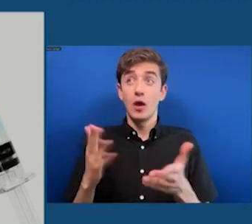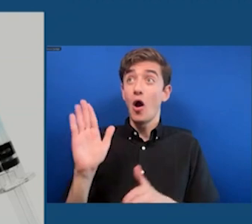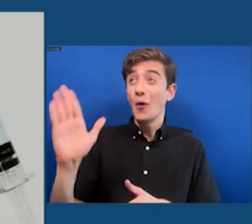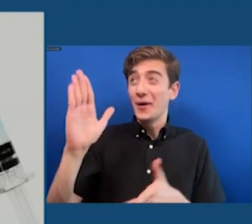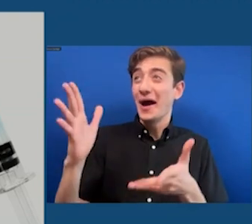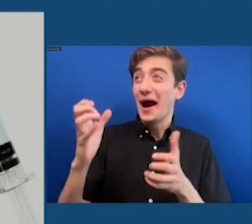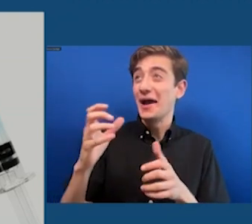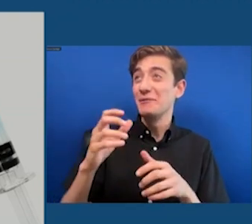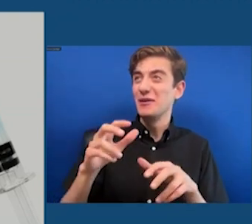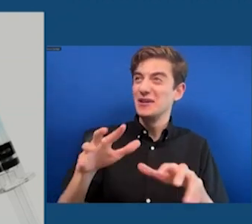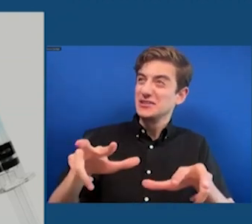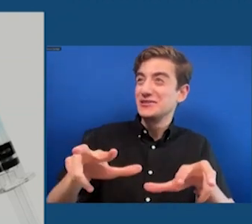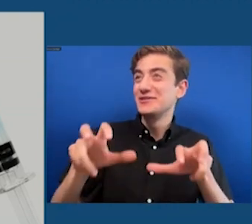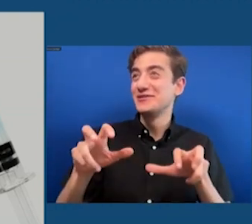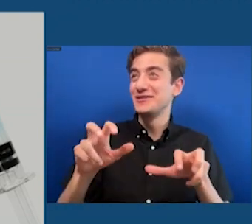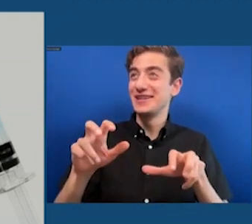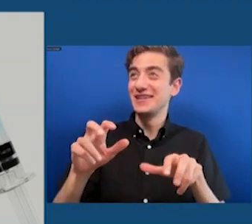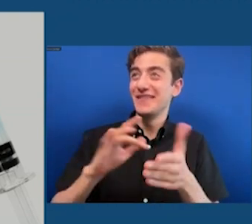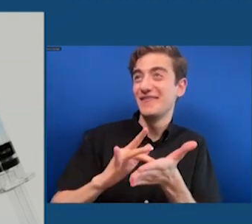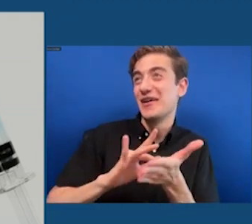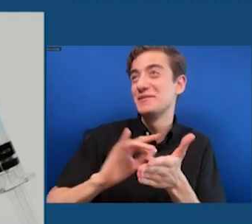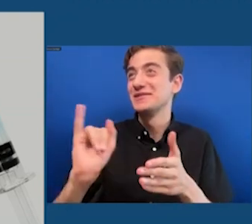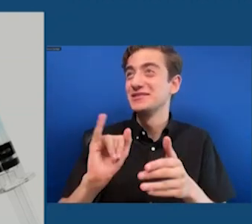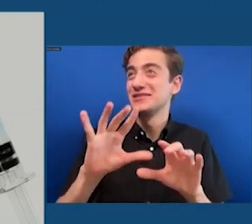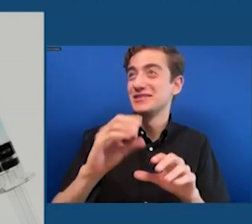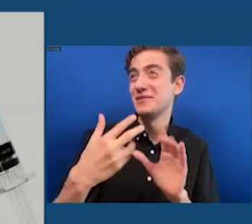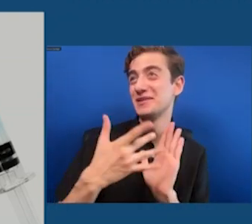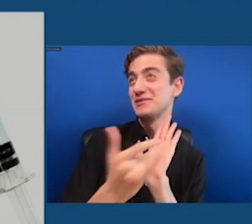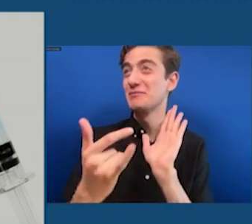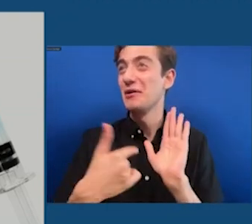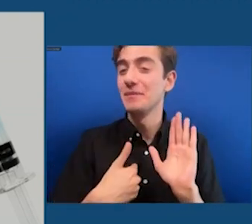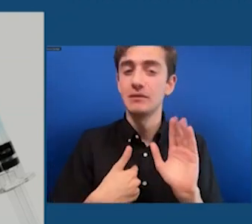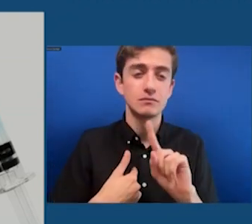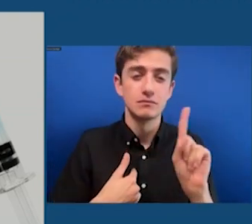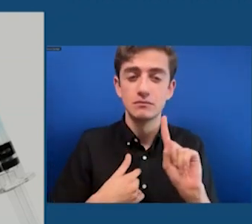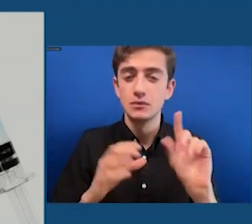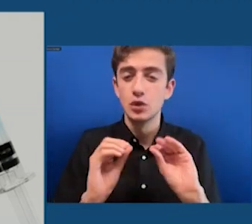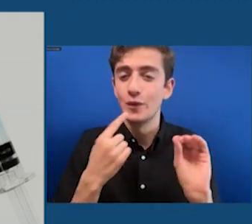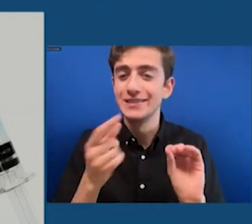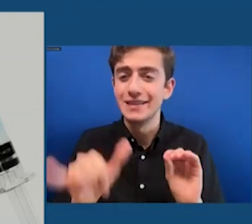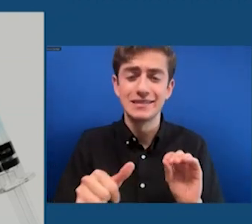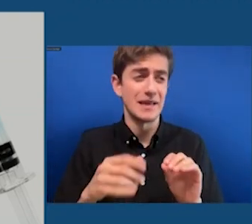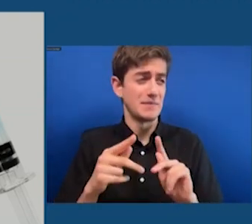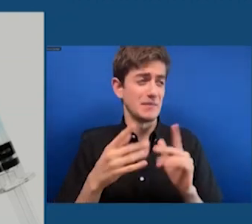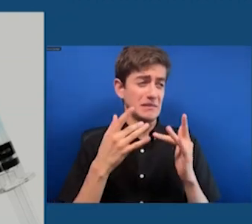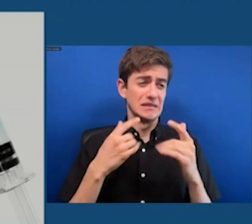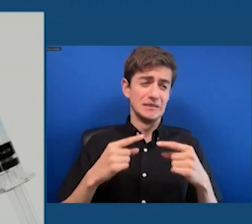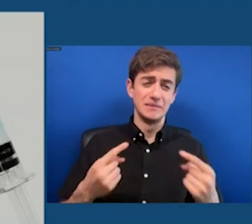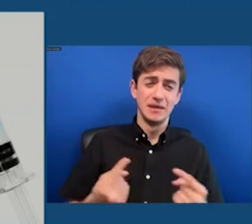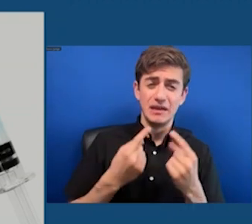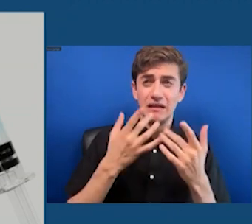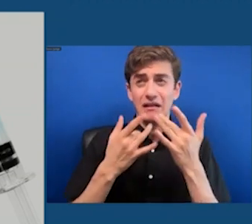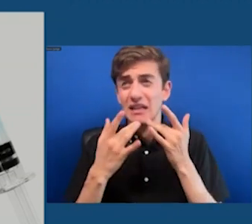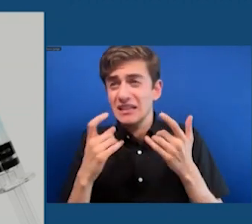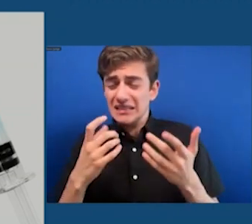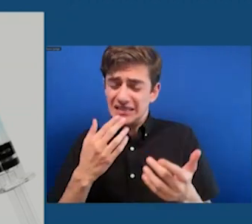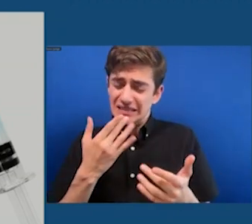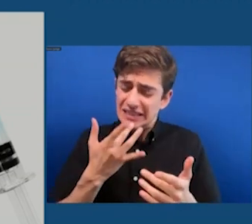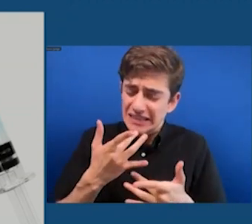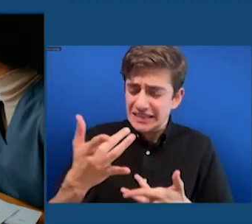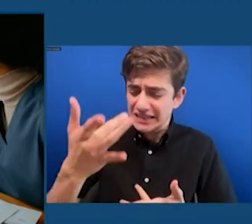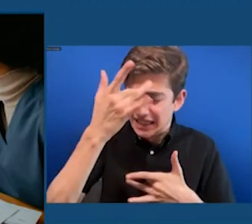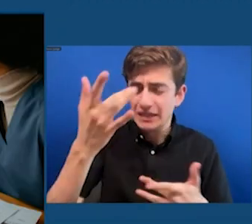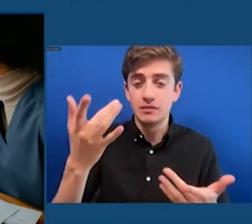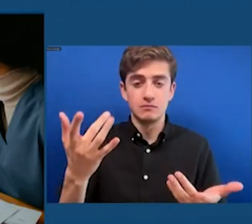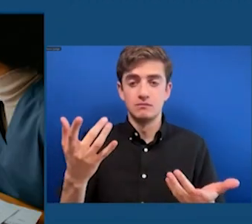and insurance companies looking to make a quick buck off their pain and desperation. We're also protecting New Yorkers from the burden